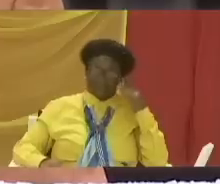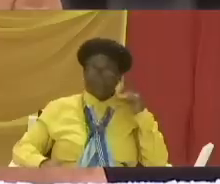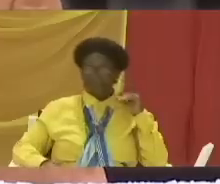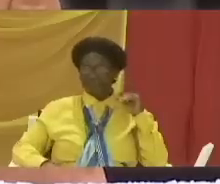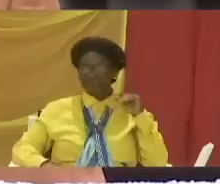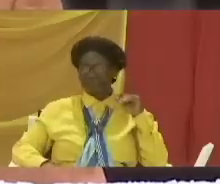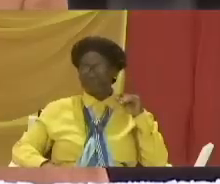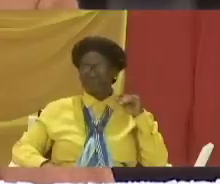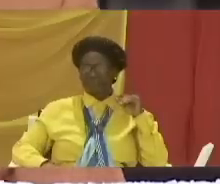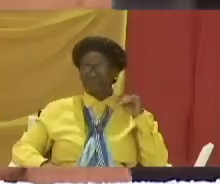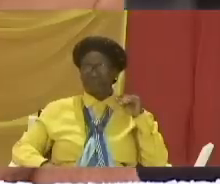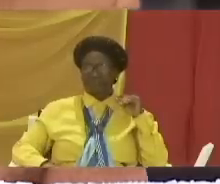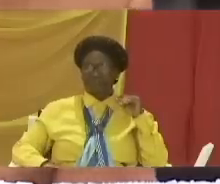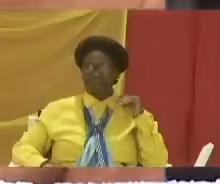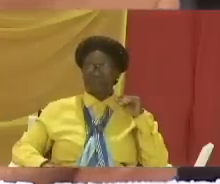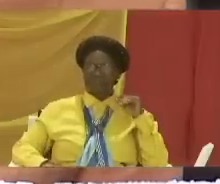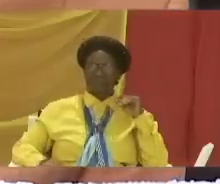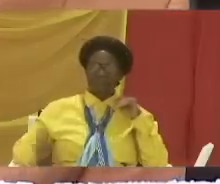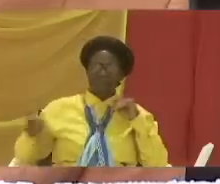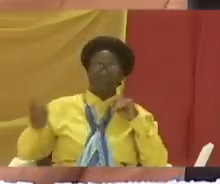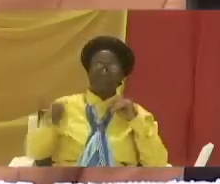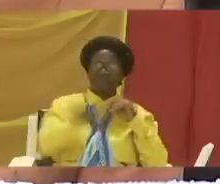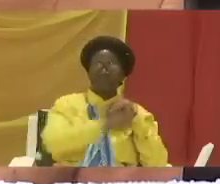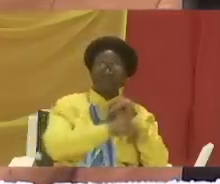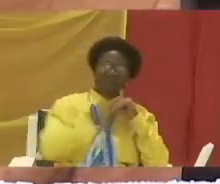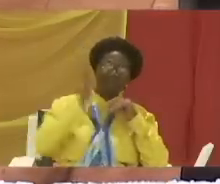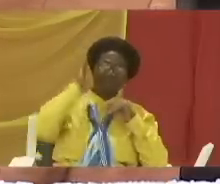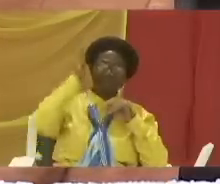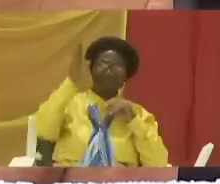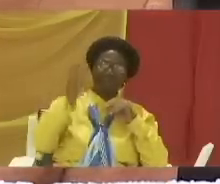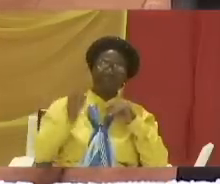You are still going to spend some